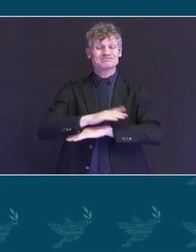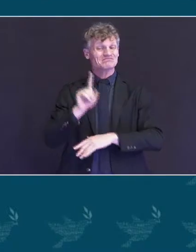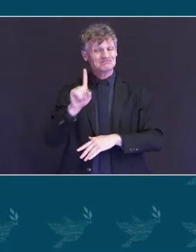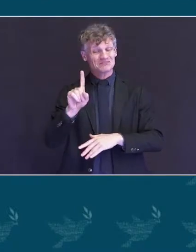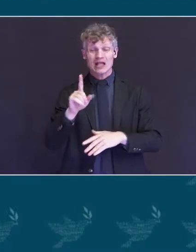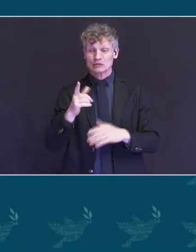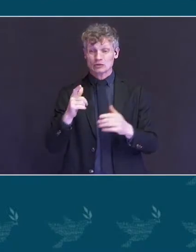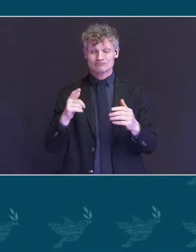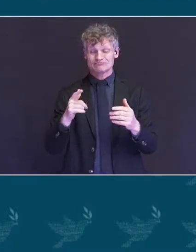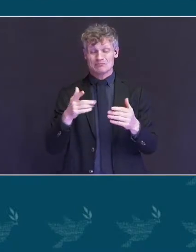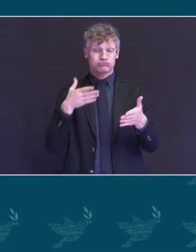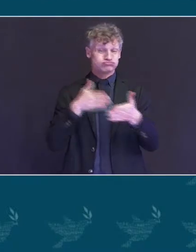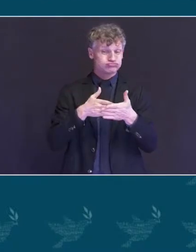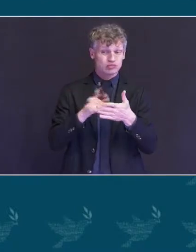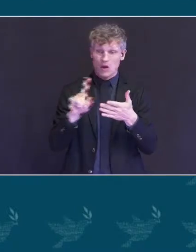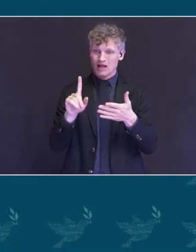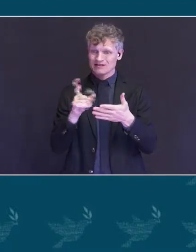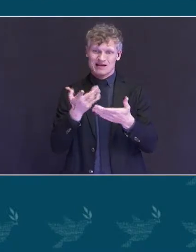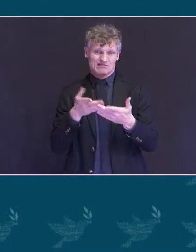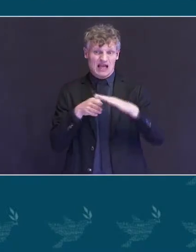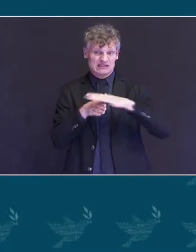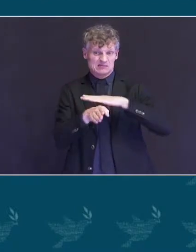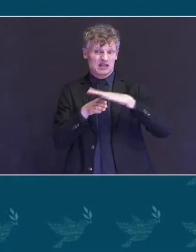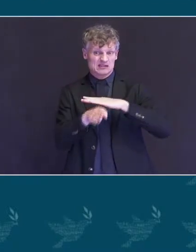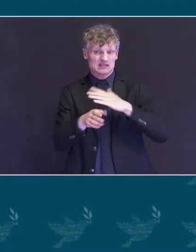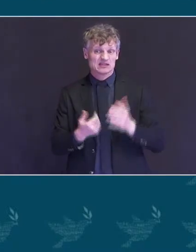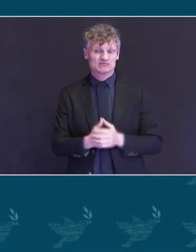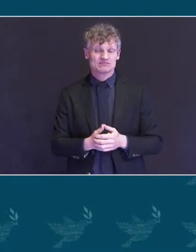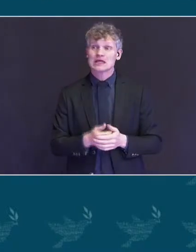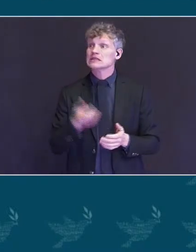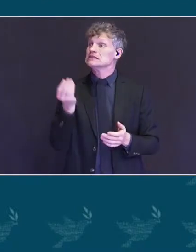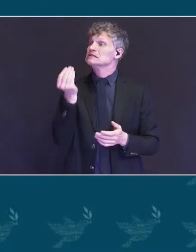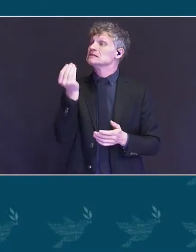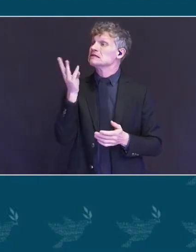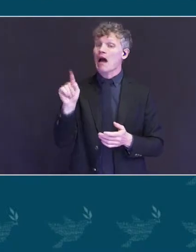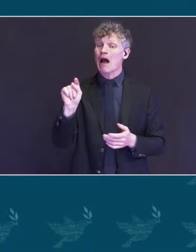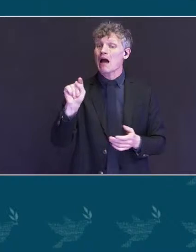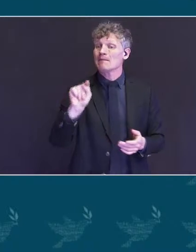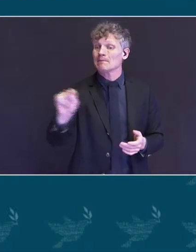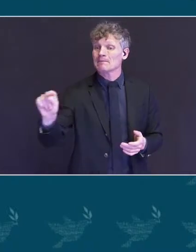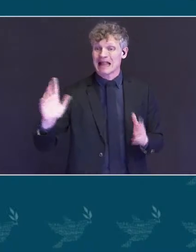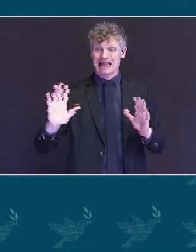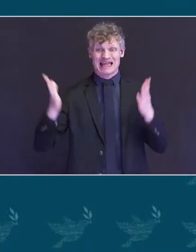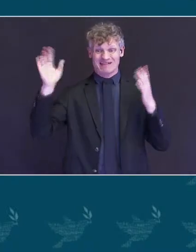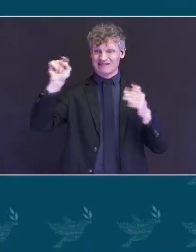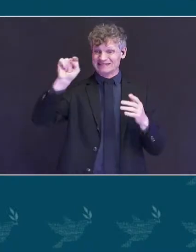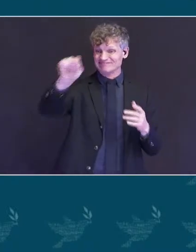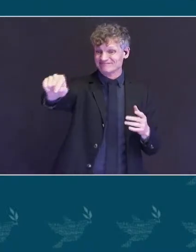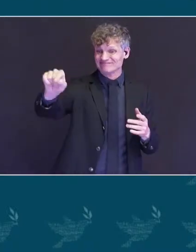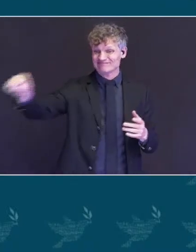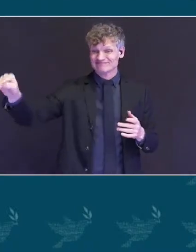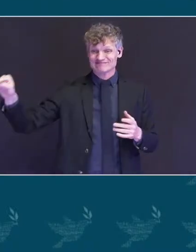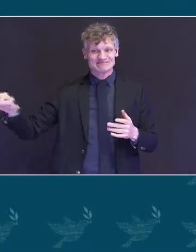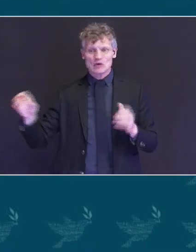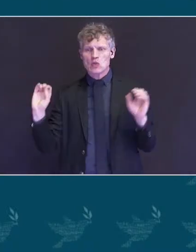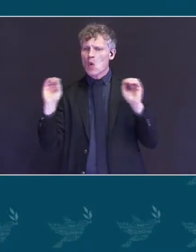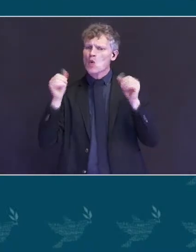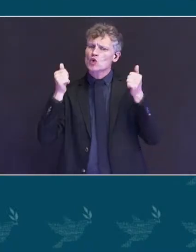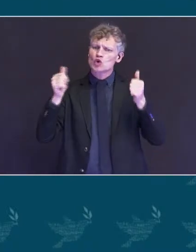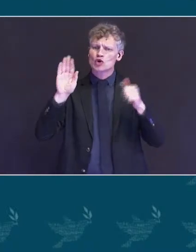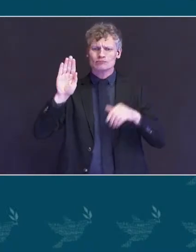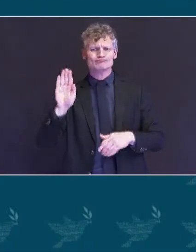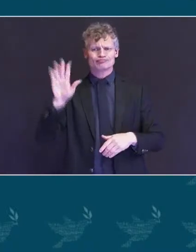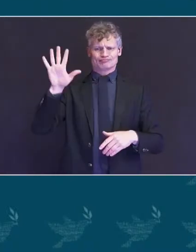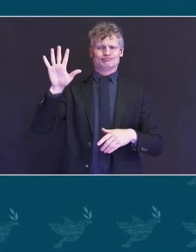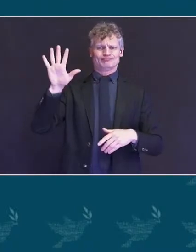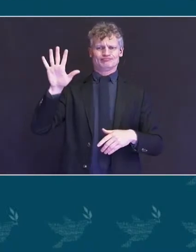challenge. For learners in low connectivity areas, low bandwidth, environments, so